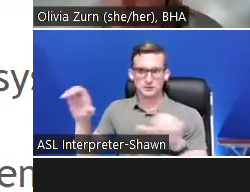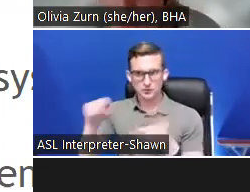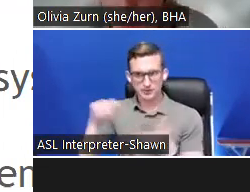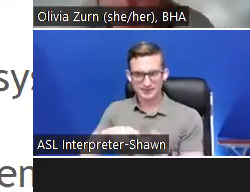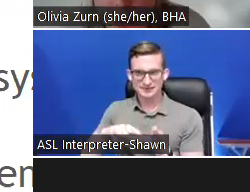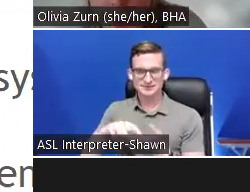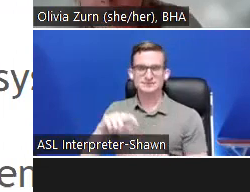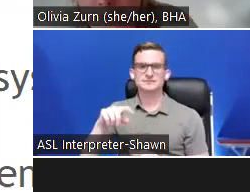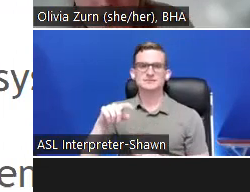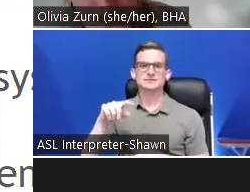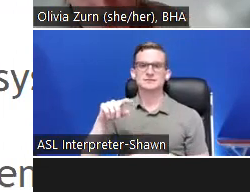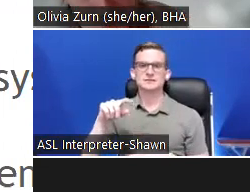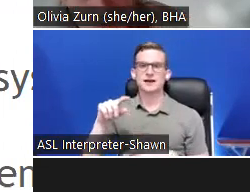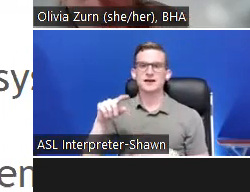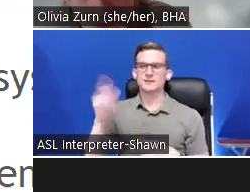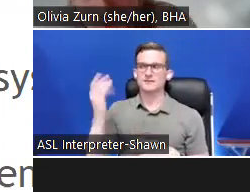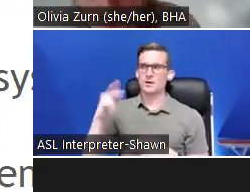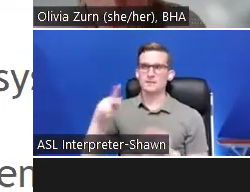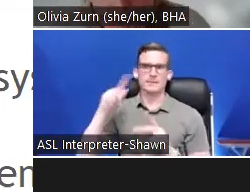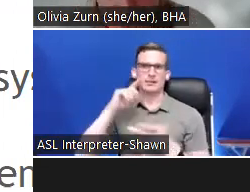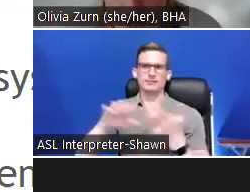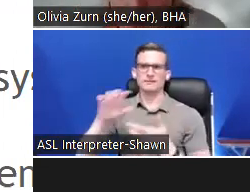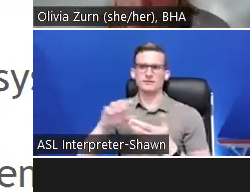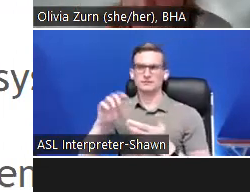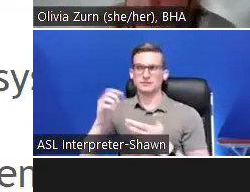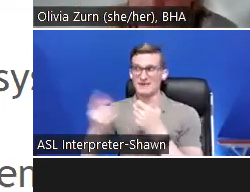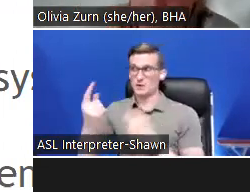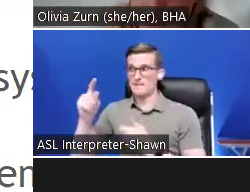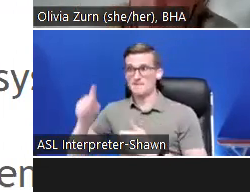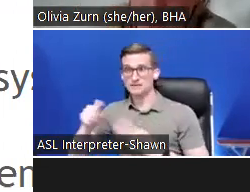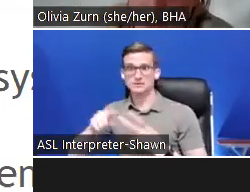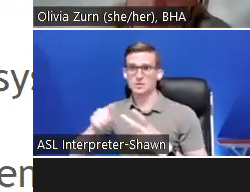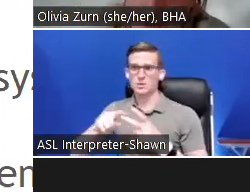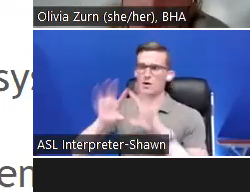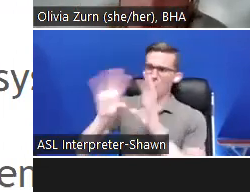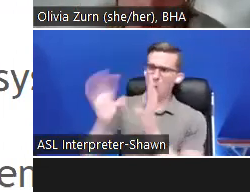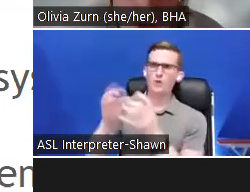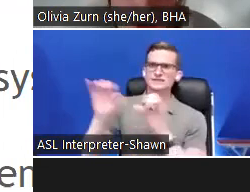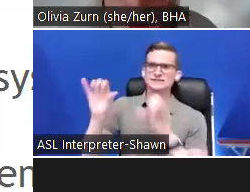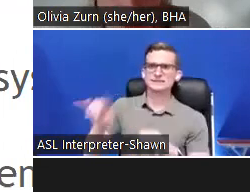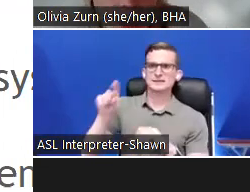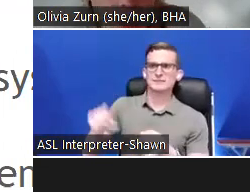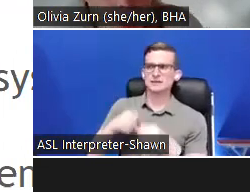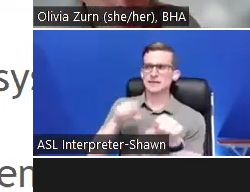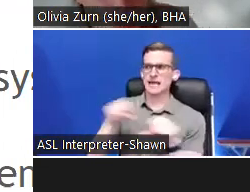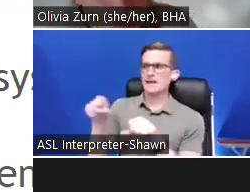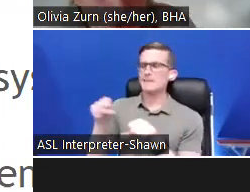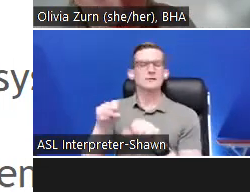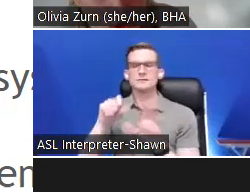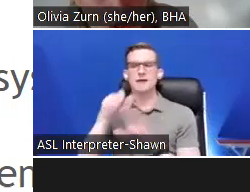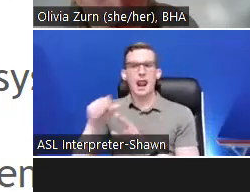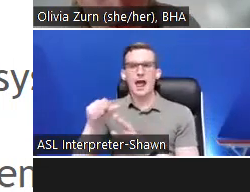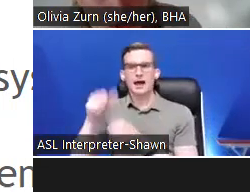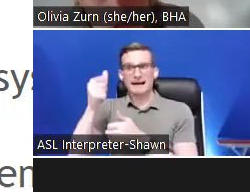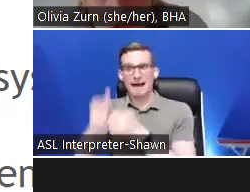system as a whole. So it is just as a whole, not every single place has to be able to serve all of these populations.